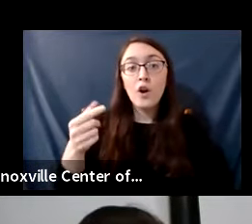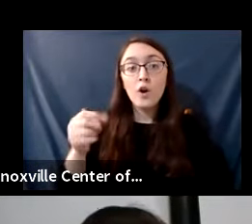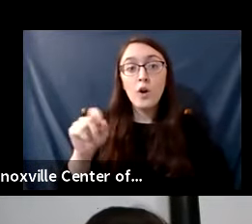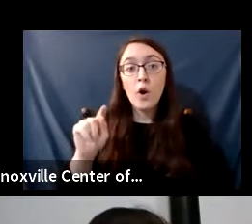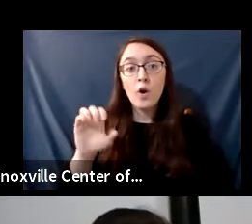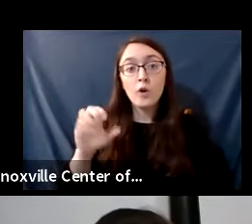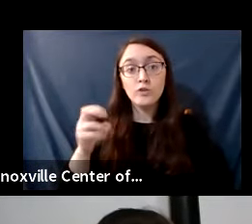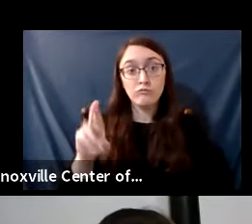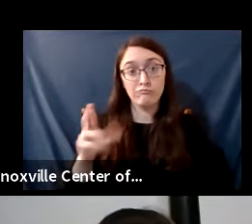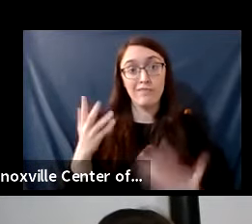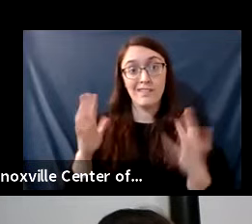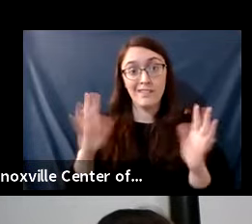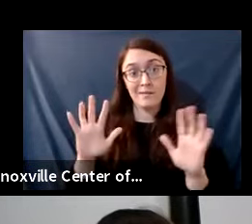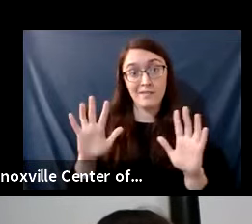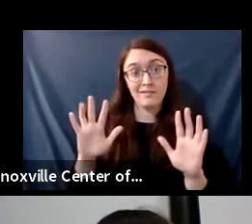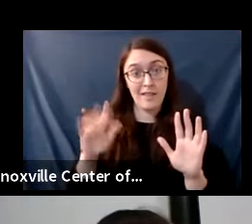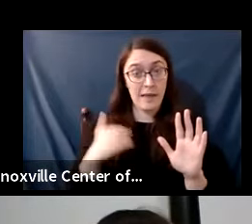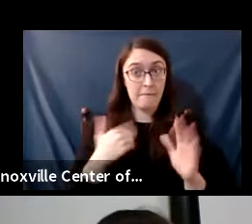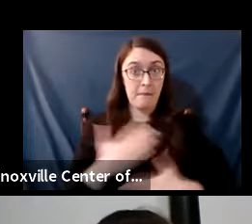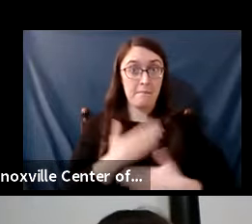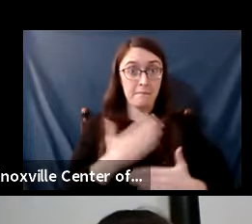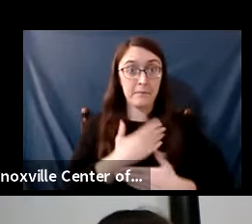answer any questions.